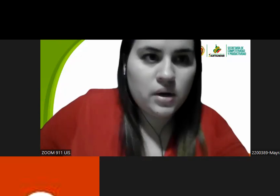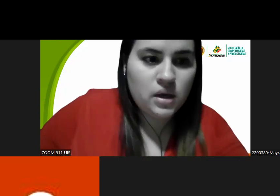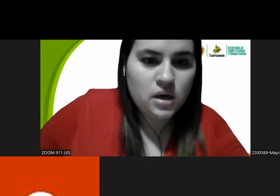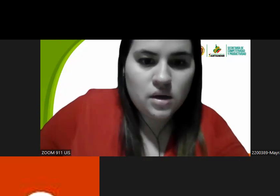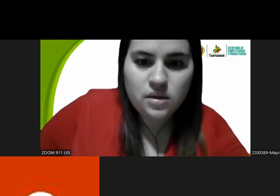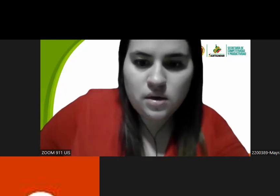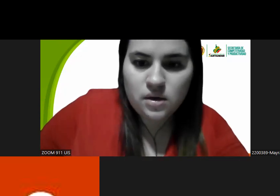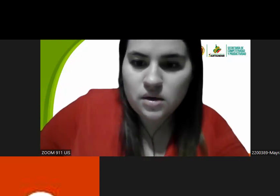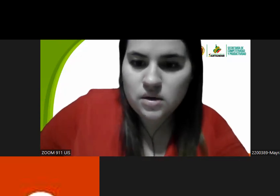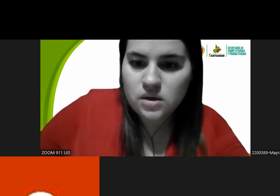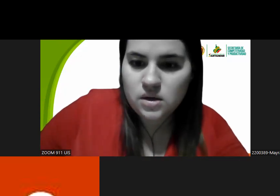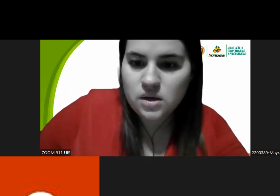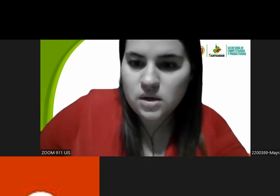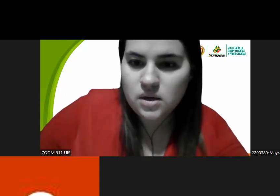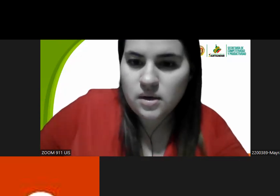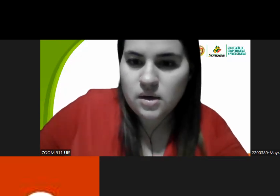me open here